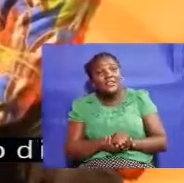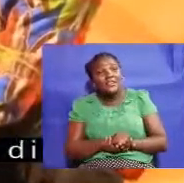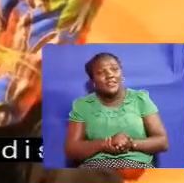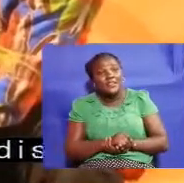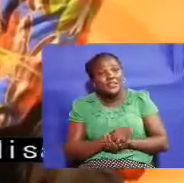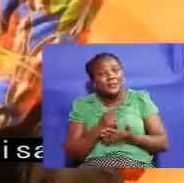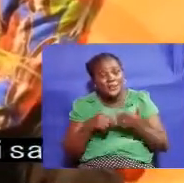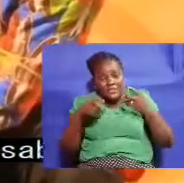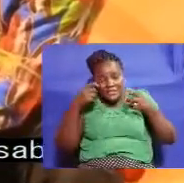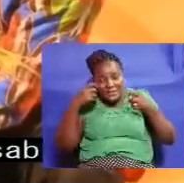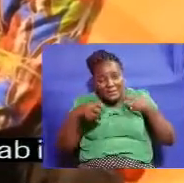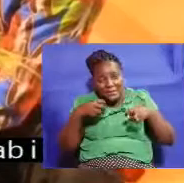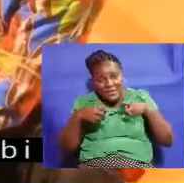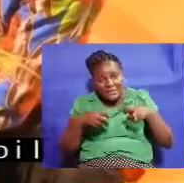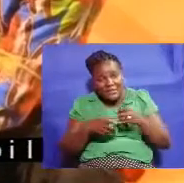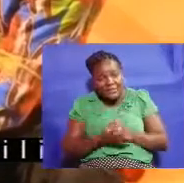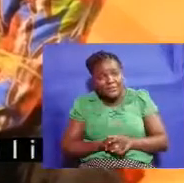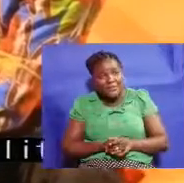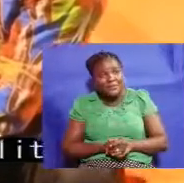Where's sister?